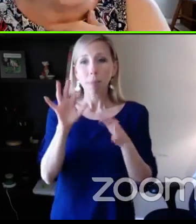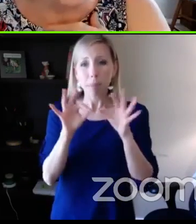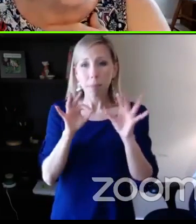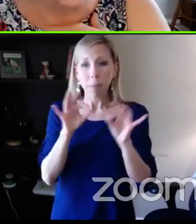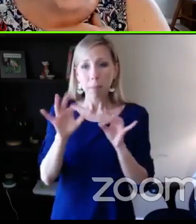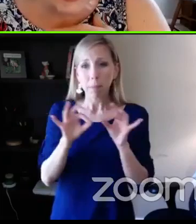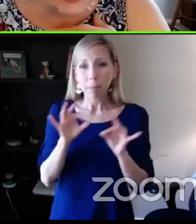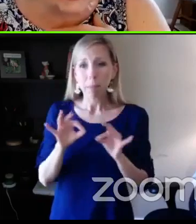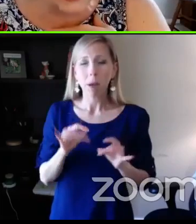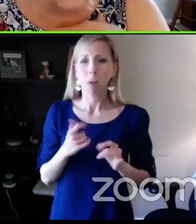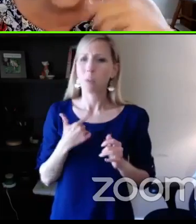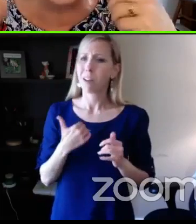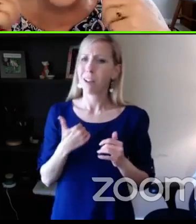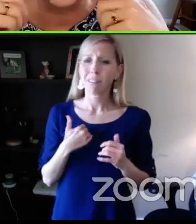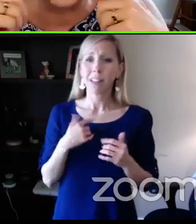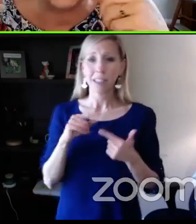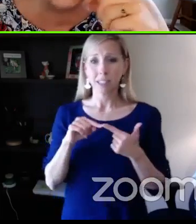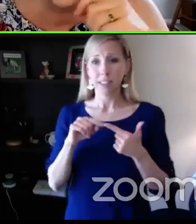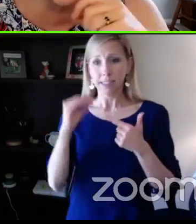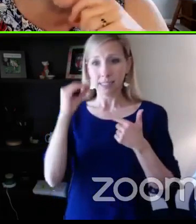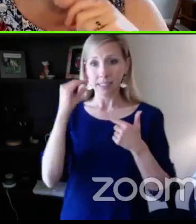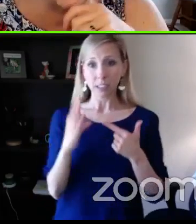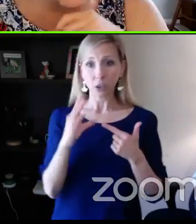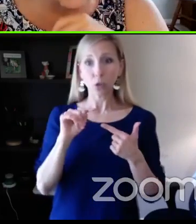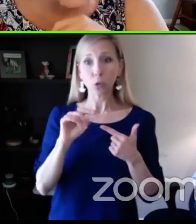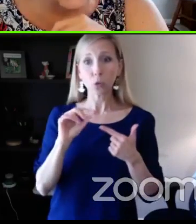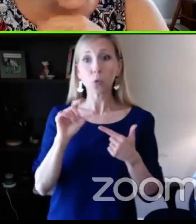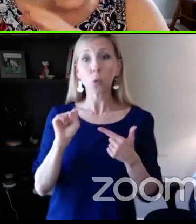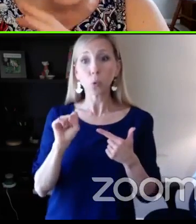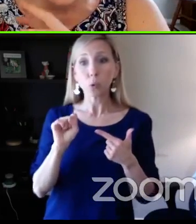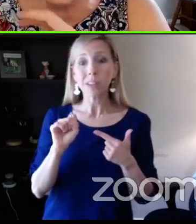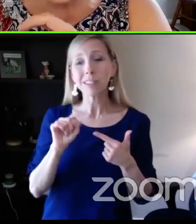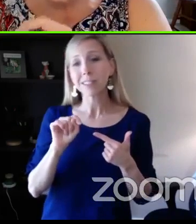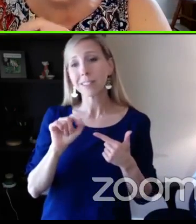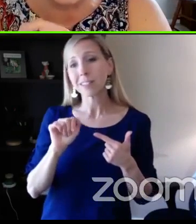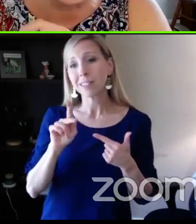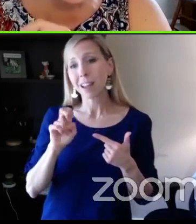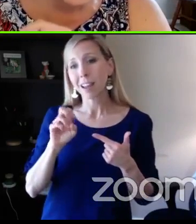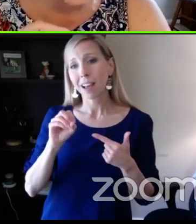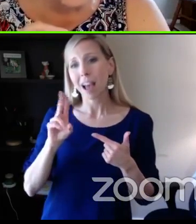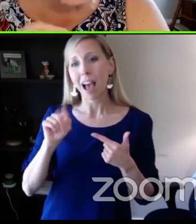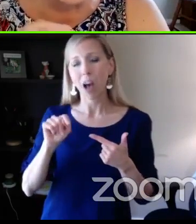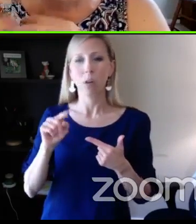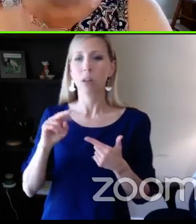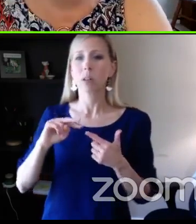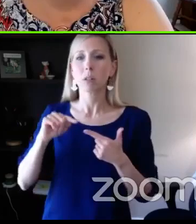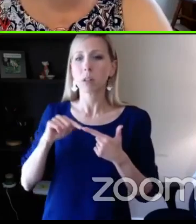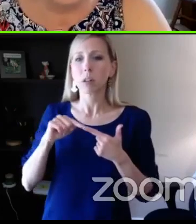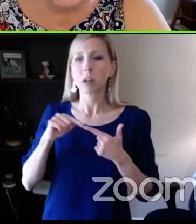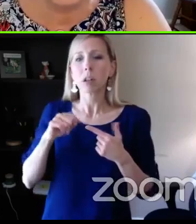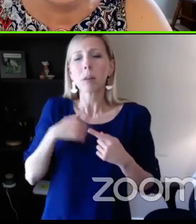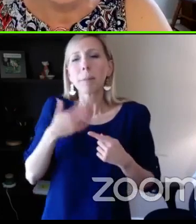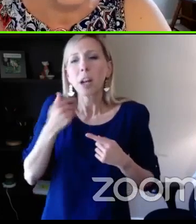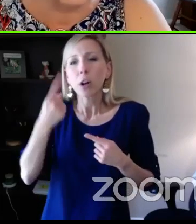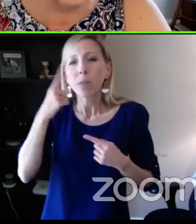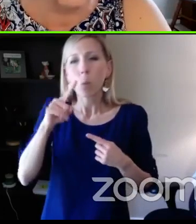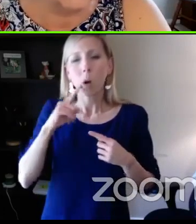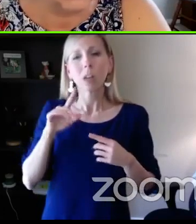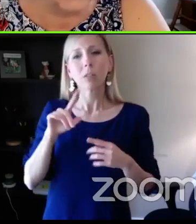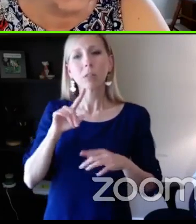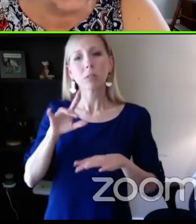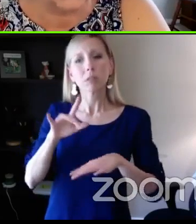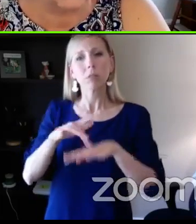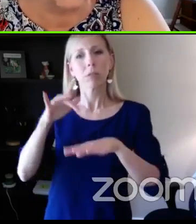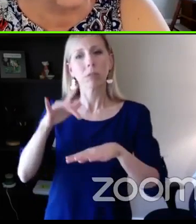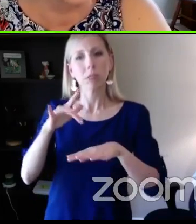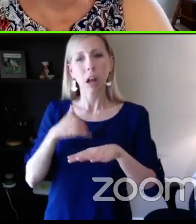have Teacher Tools Takeout, where if you're thinking, I just want a handout, I want to have a piece of information, or my special ed